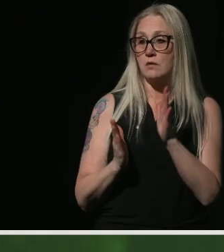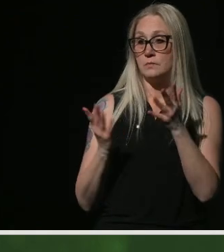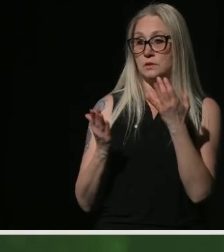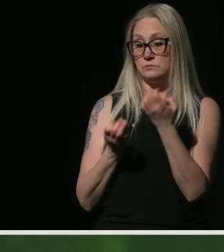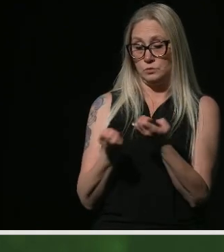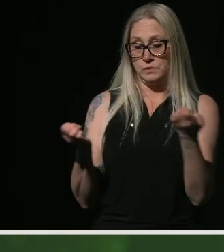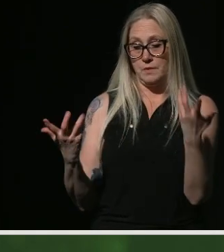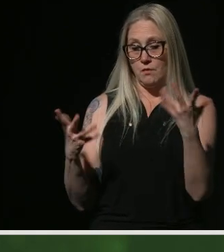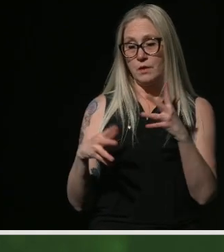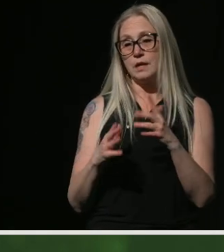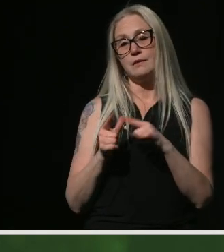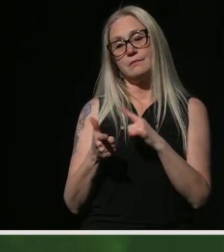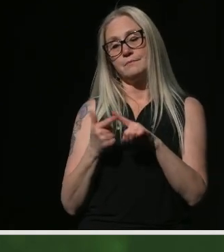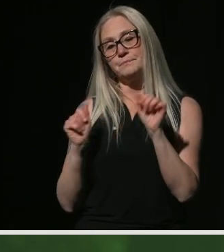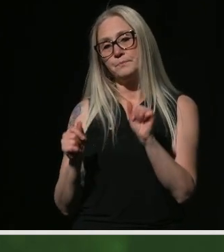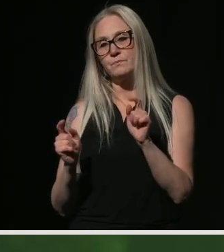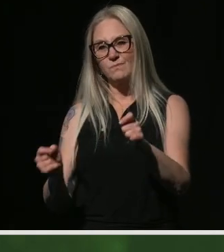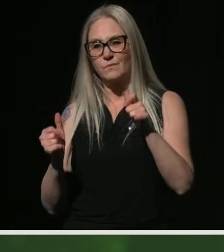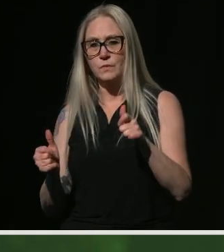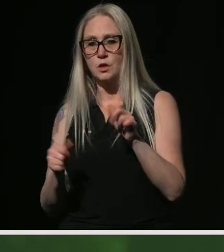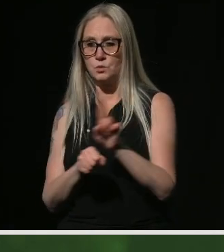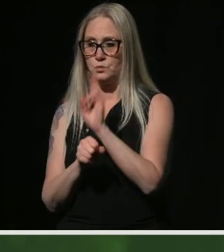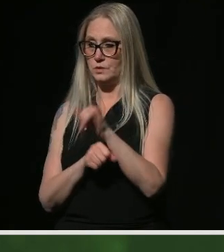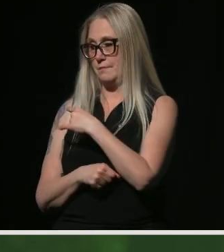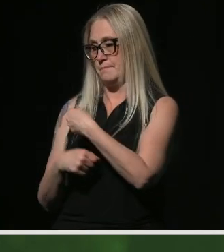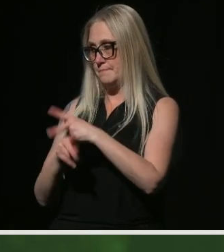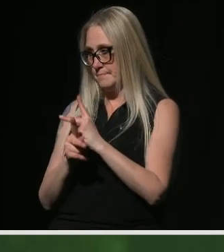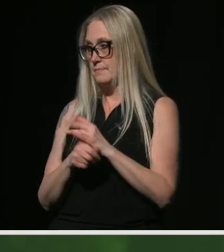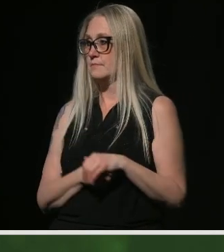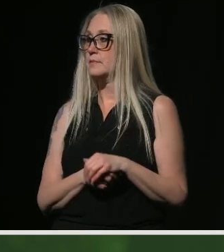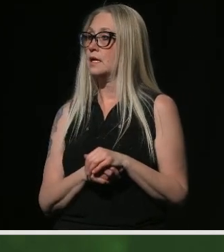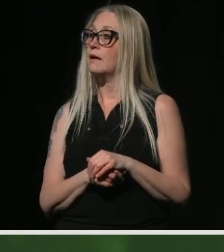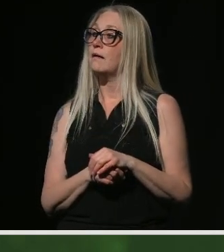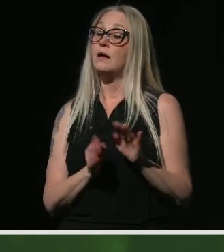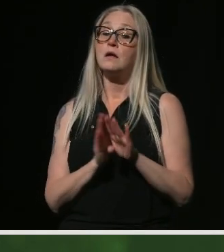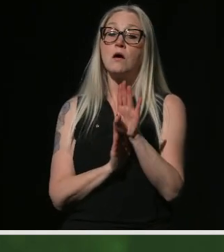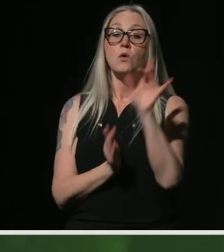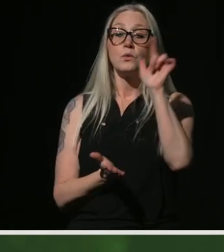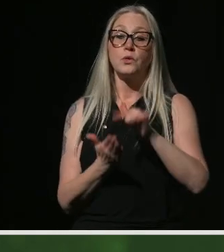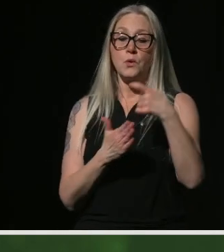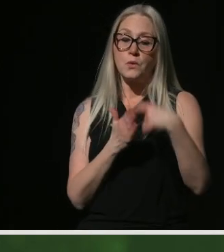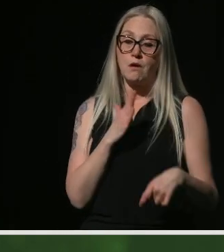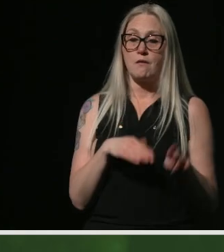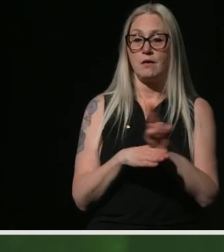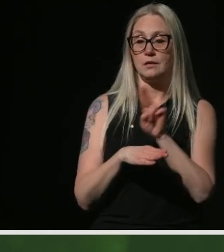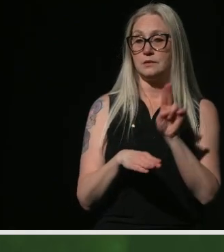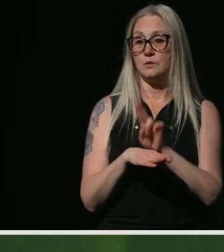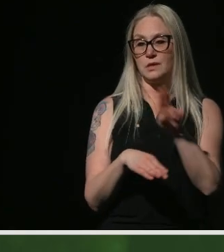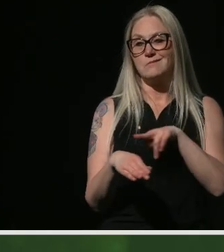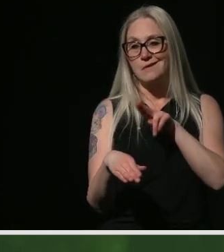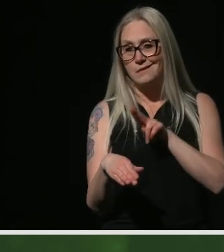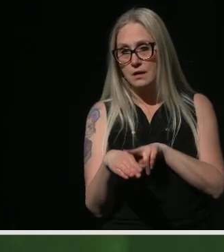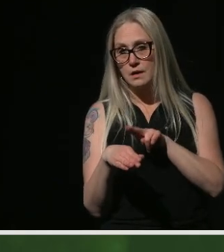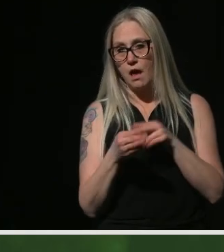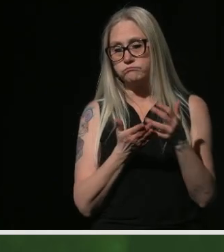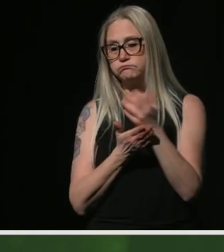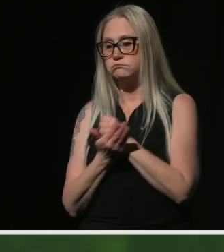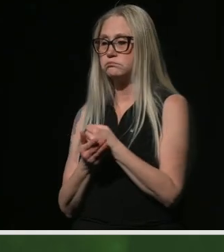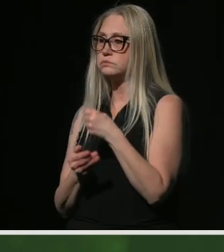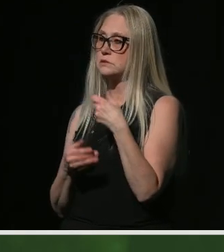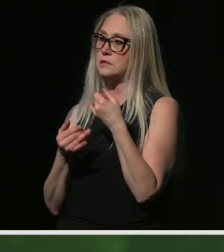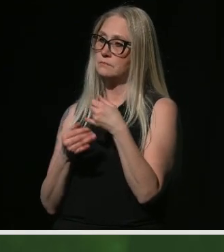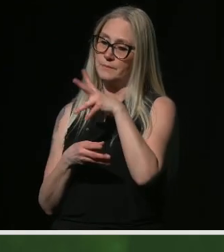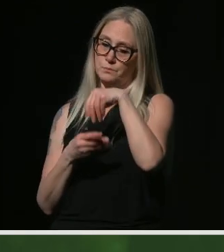and easily deploy this product. We've developed a low-cost formulation using natural commodity ingredients to make it